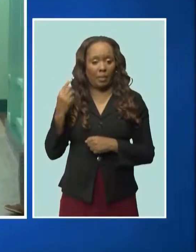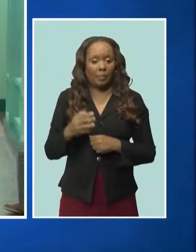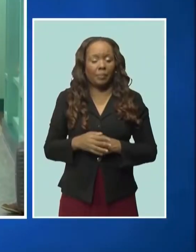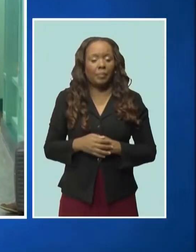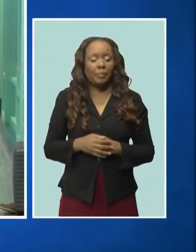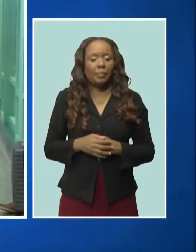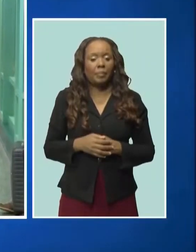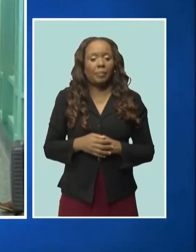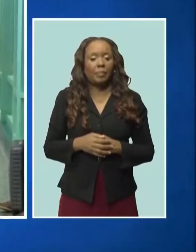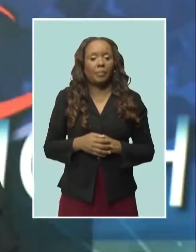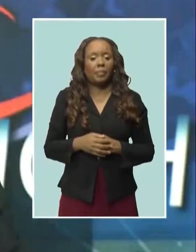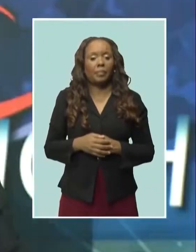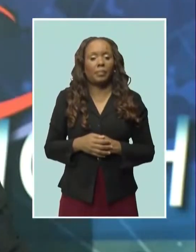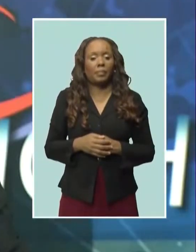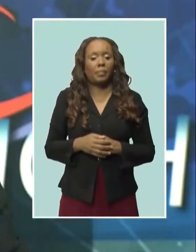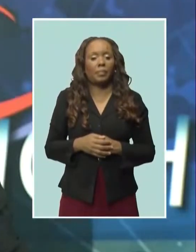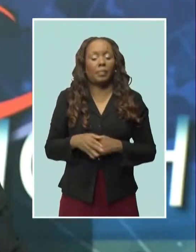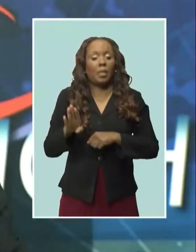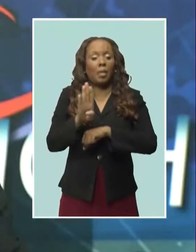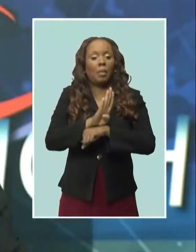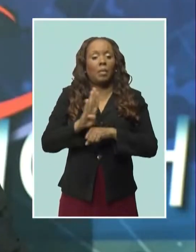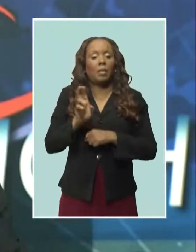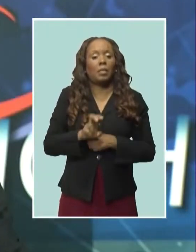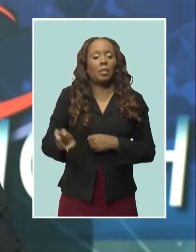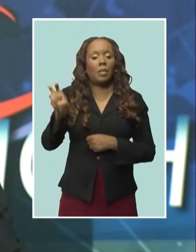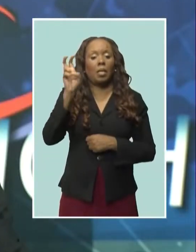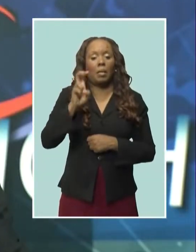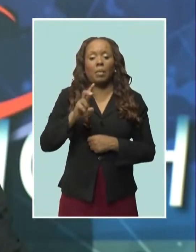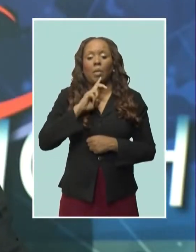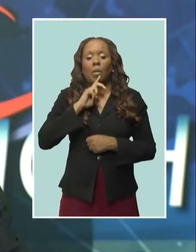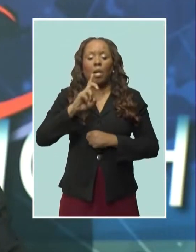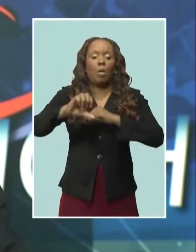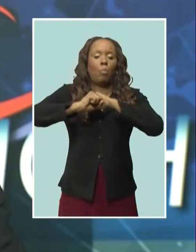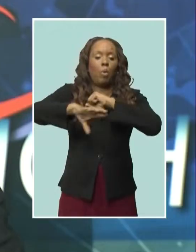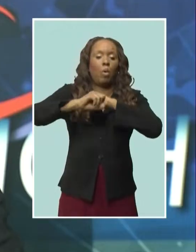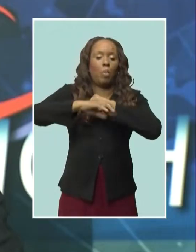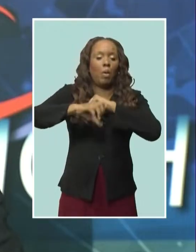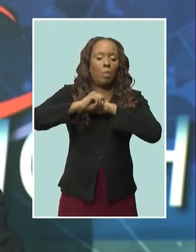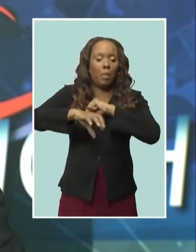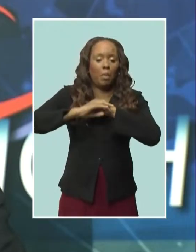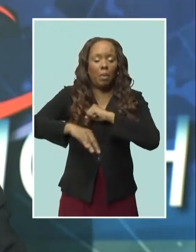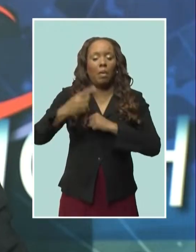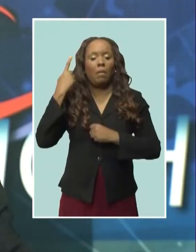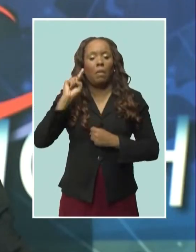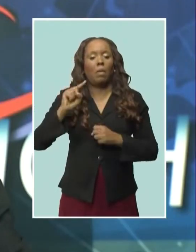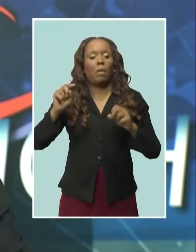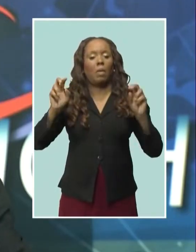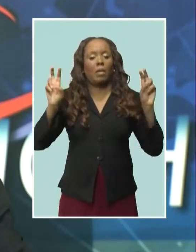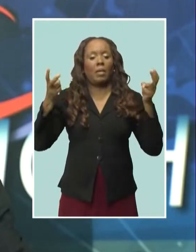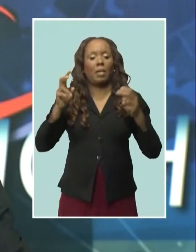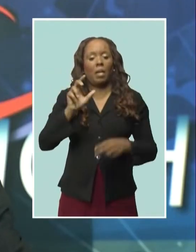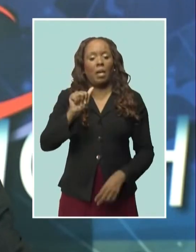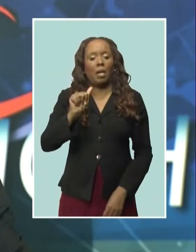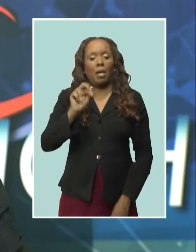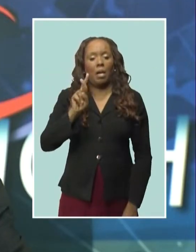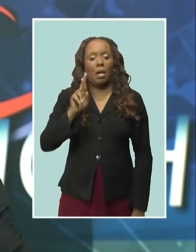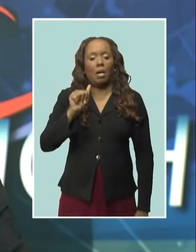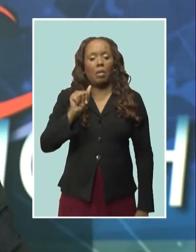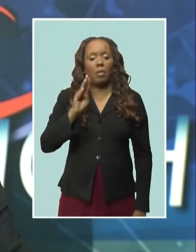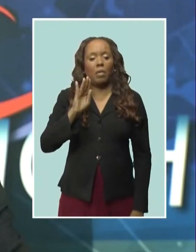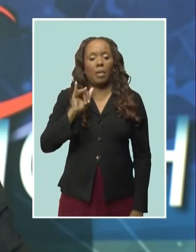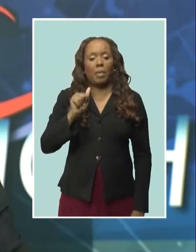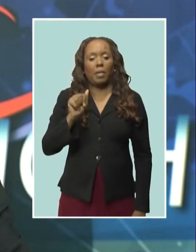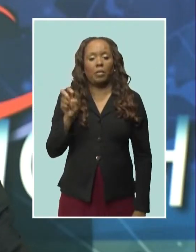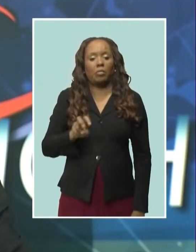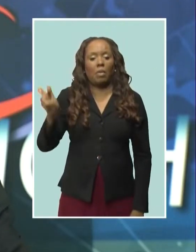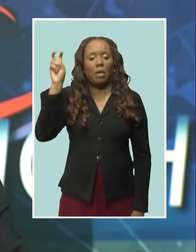CBC News. Barbados tourism product has been heavily promoted at the Arabia Travel Market and Showcase ahead of the